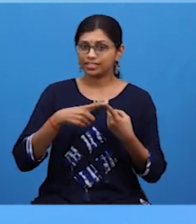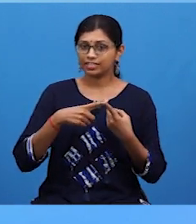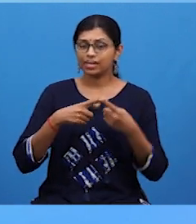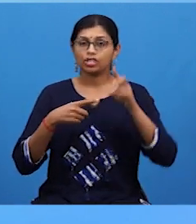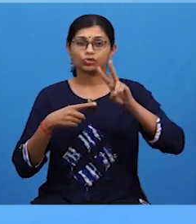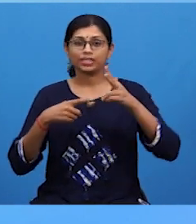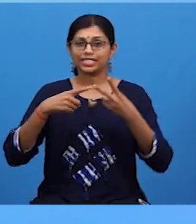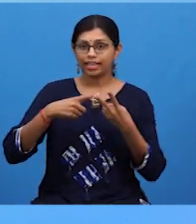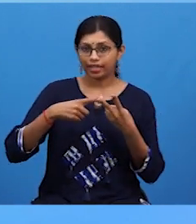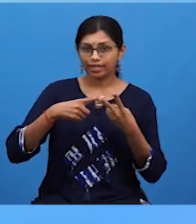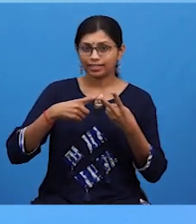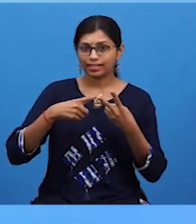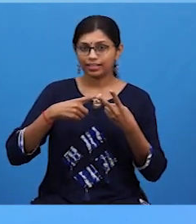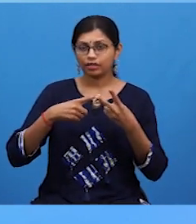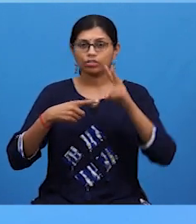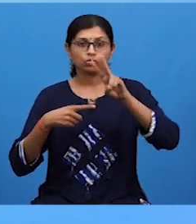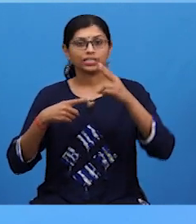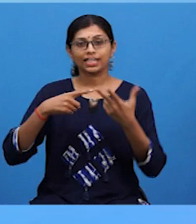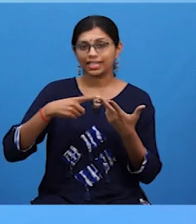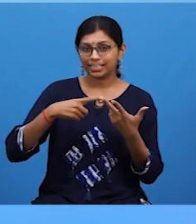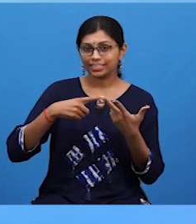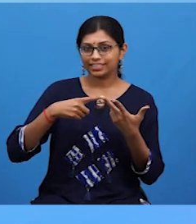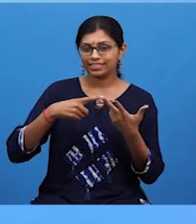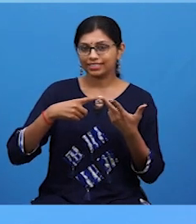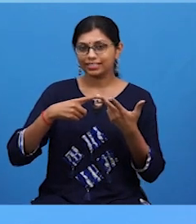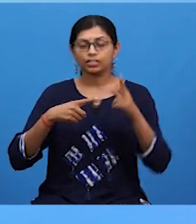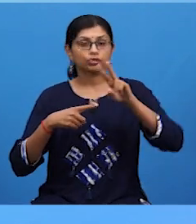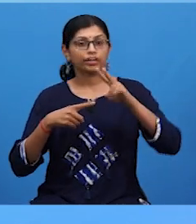21st, 22nd, 23rd,